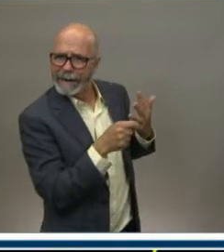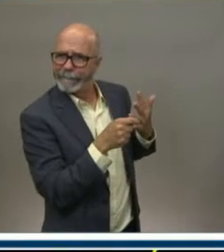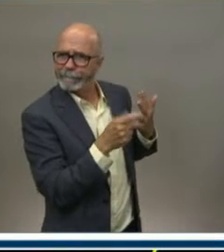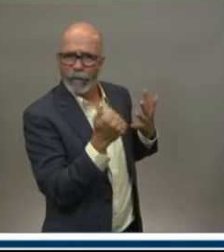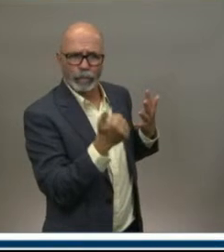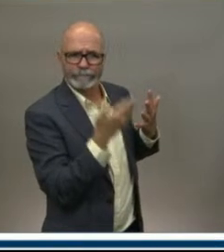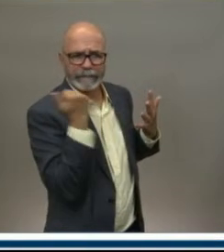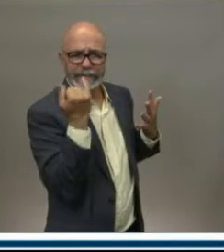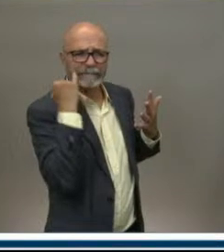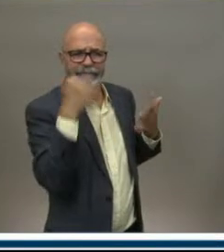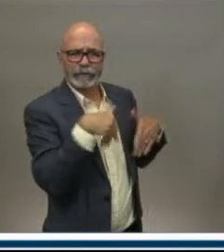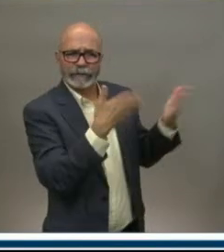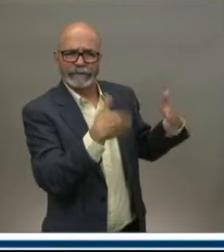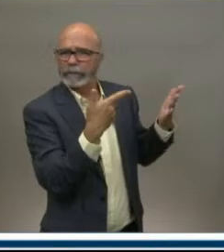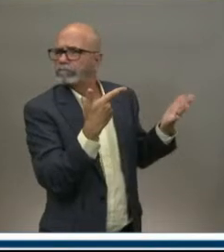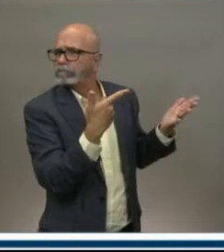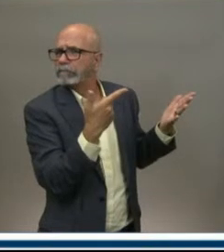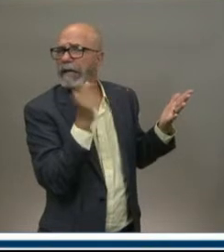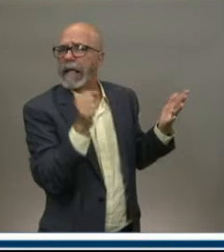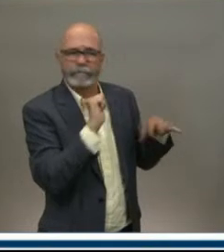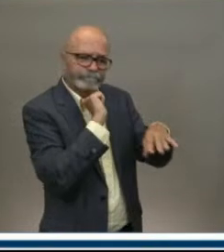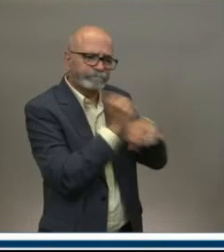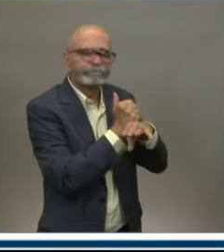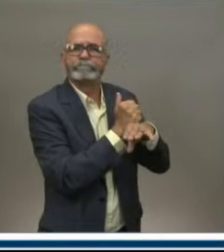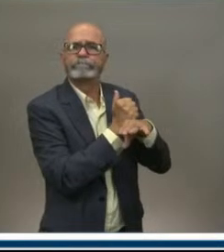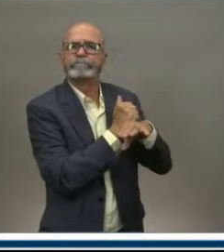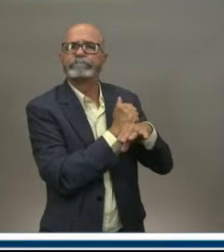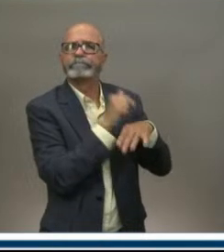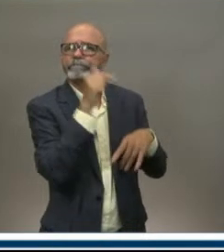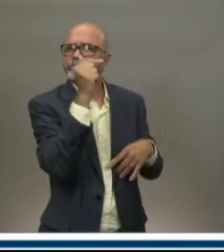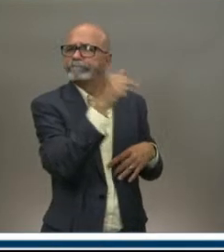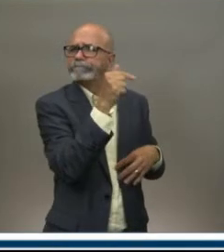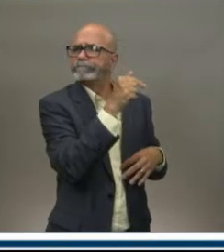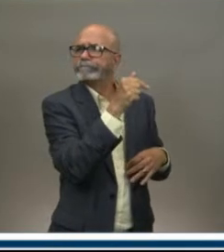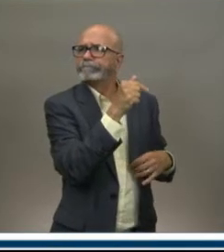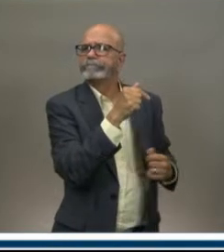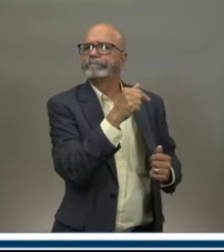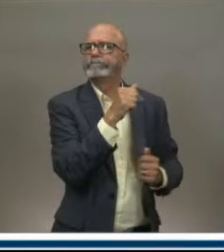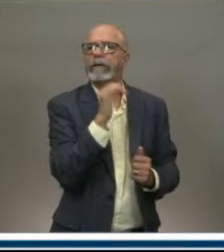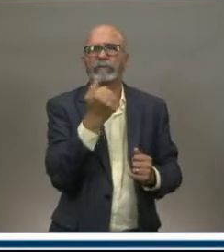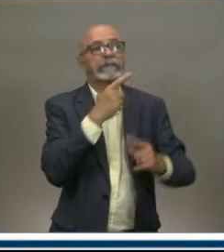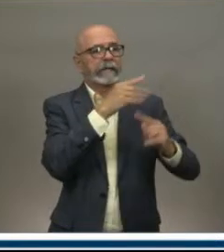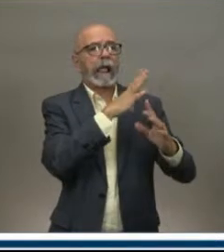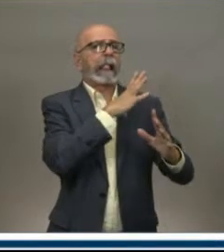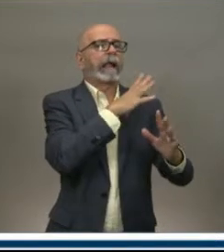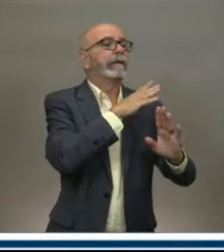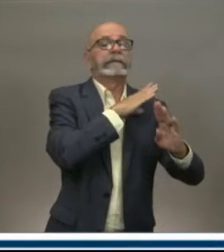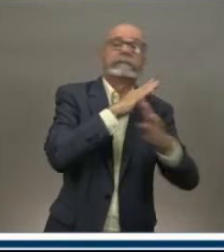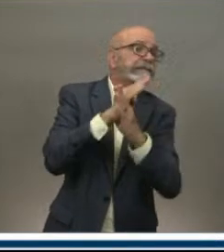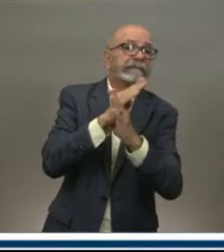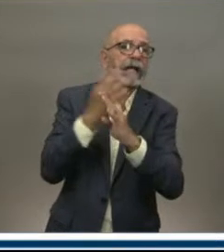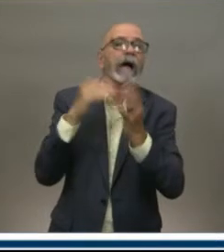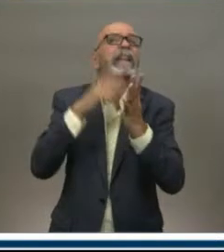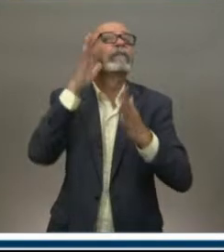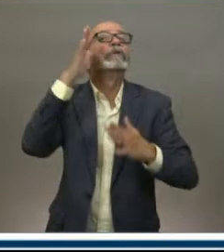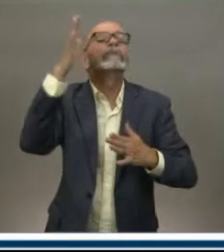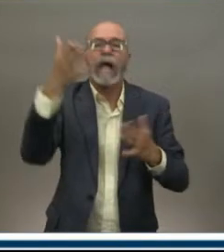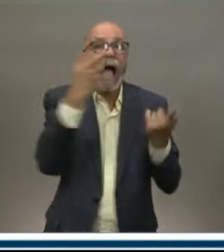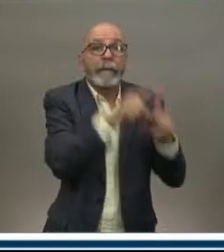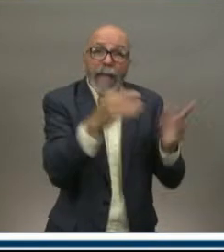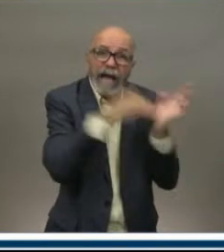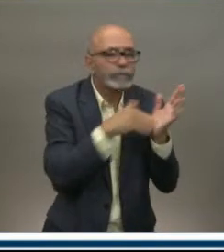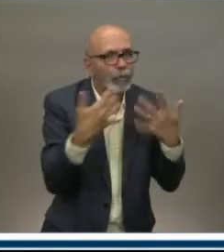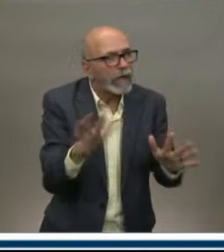that we could implement to prevent future outbreaks like this at Northwood,